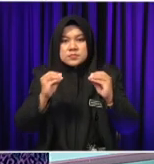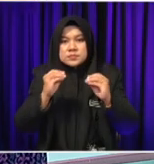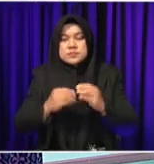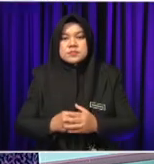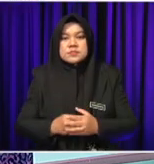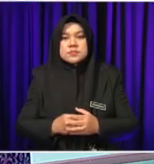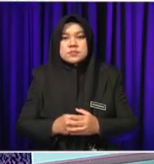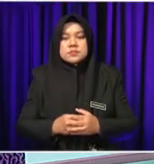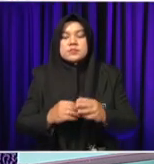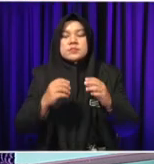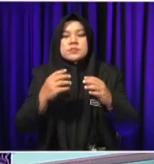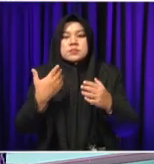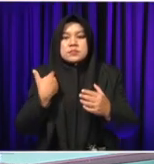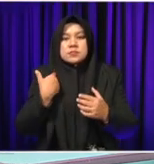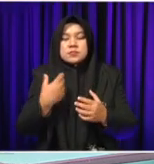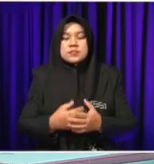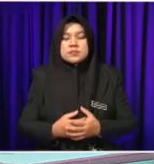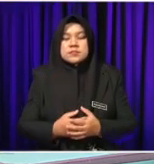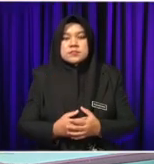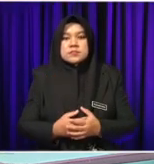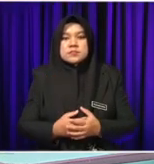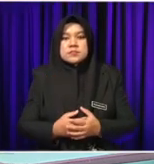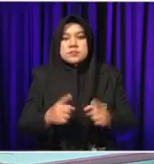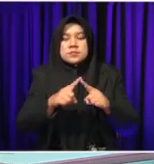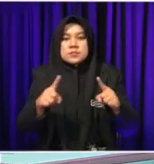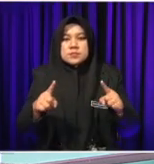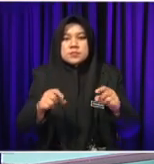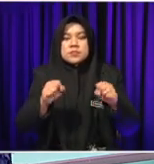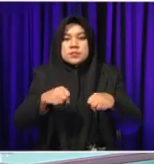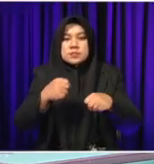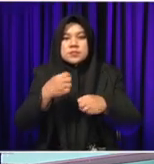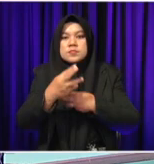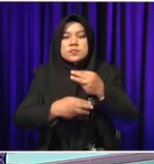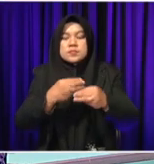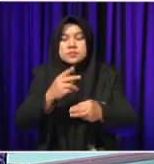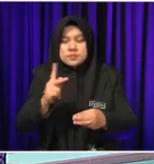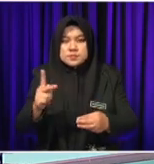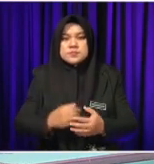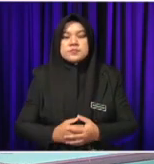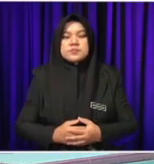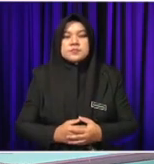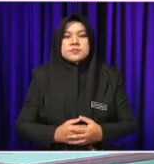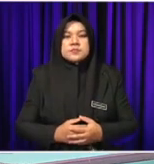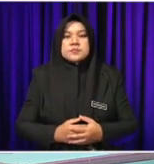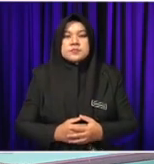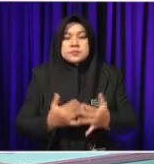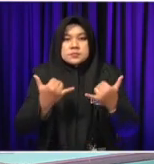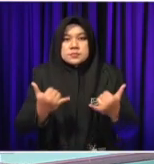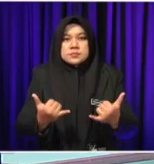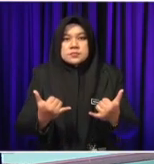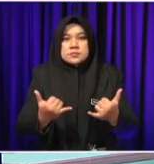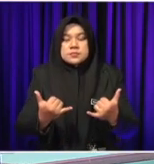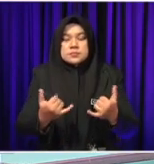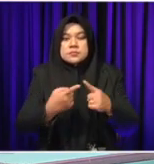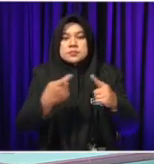good intonations as well. Exactly. But you can always have room of improvements. Good job, girls and boys. Okay, so now, from the